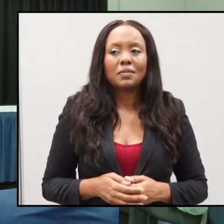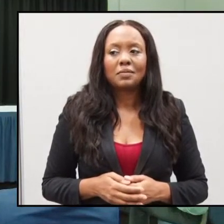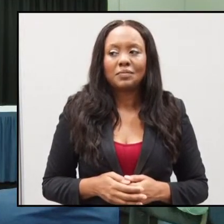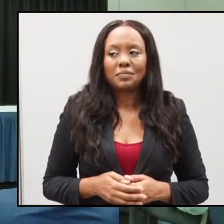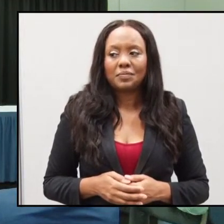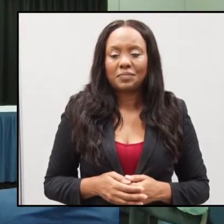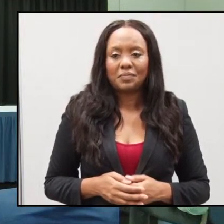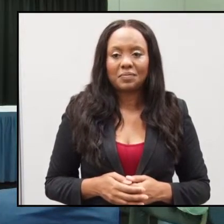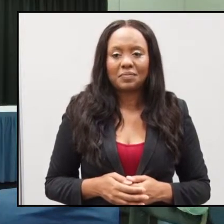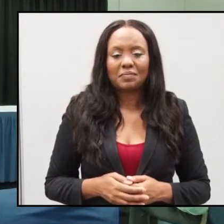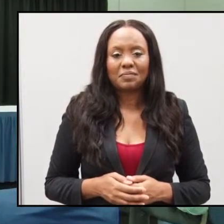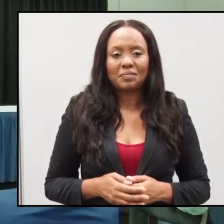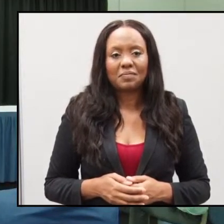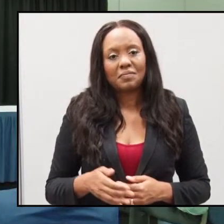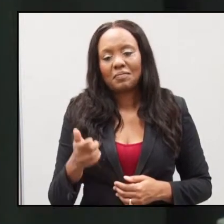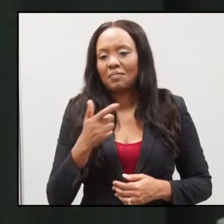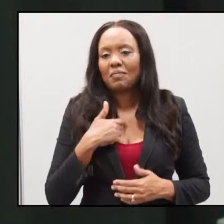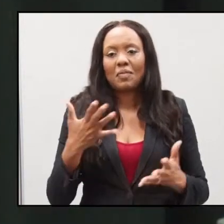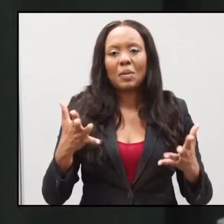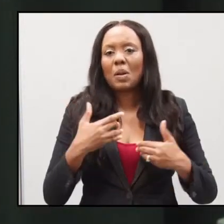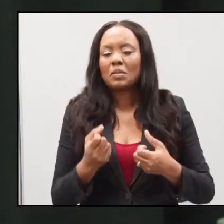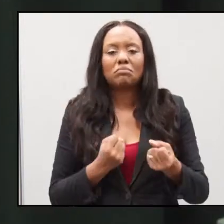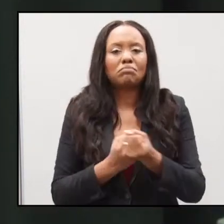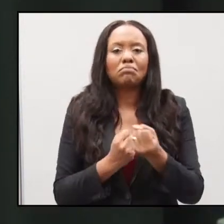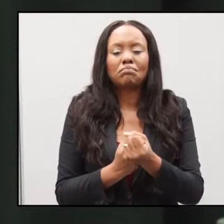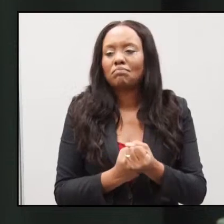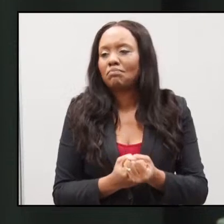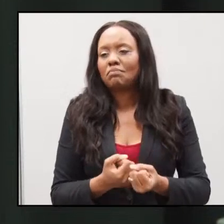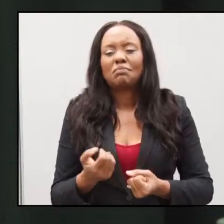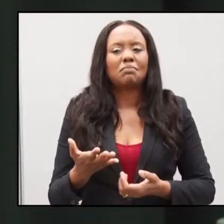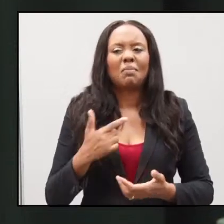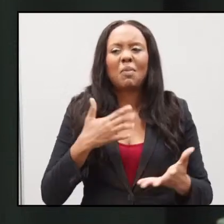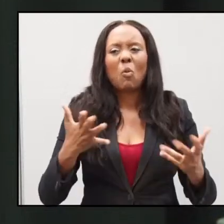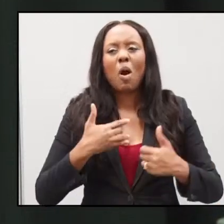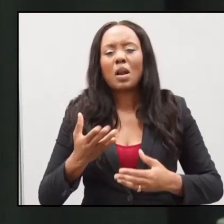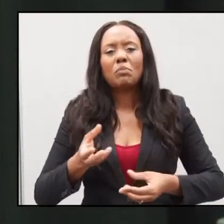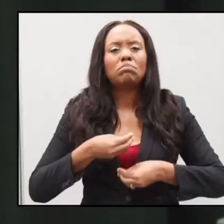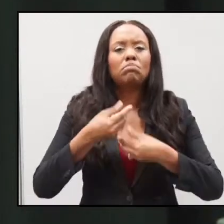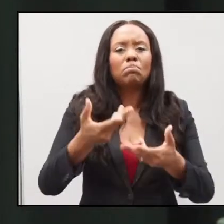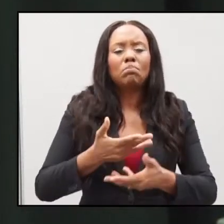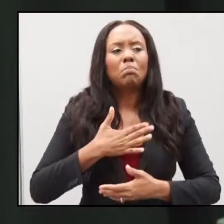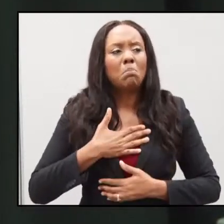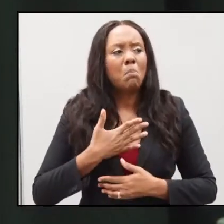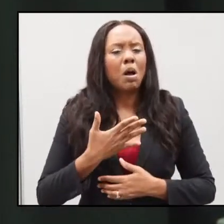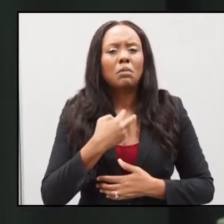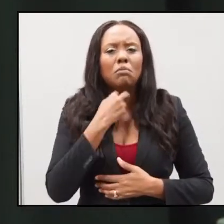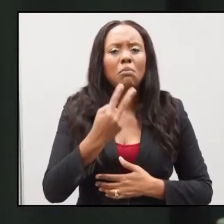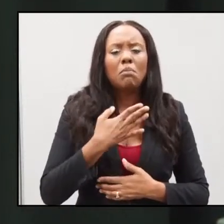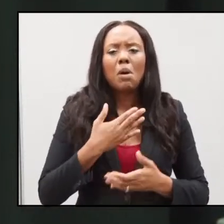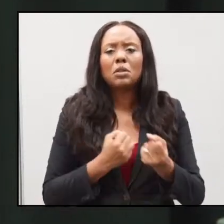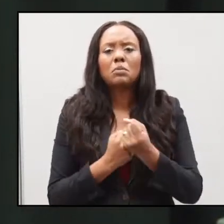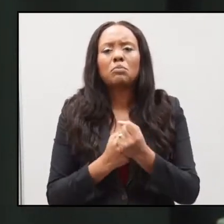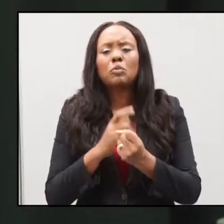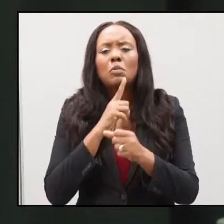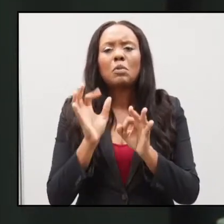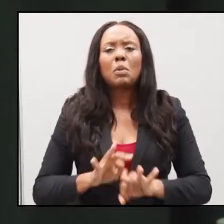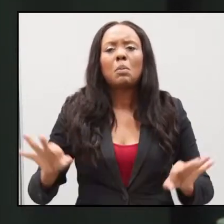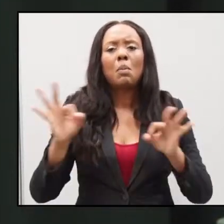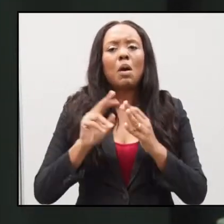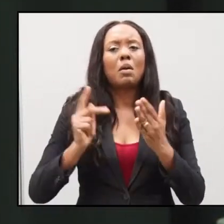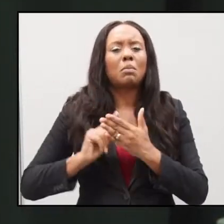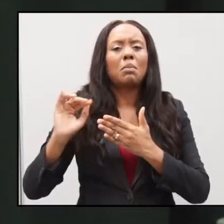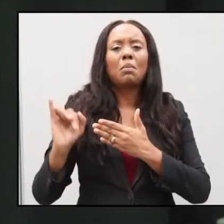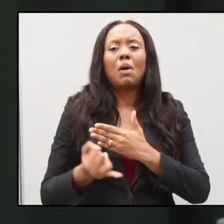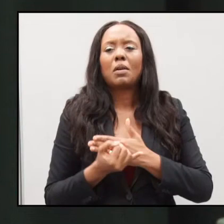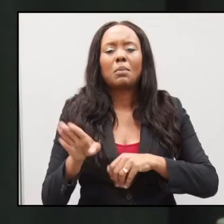my voice and my office to what I believe to be one of the most significant projects that this country will ever undertake